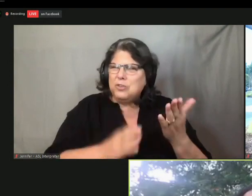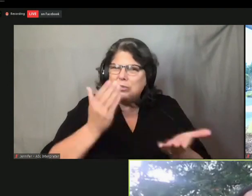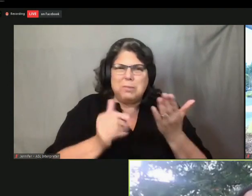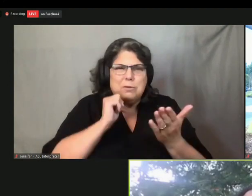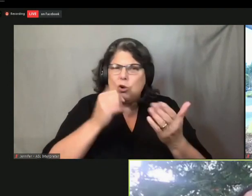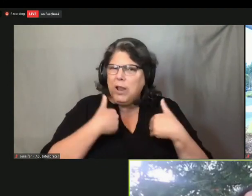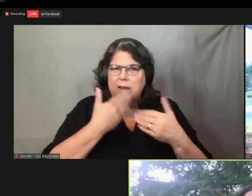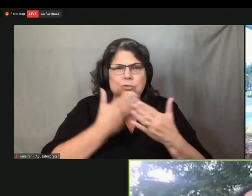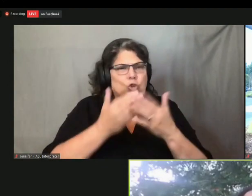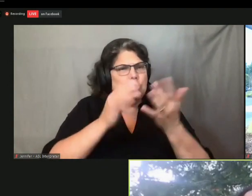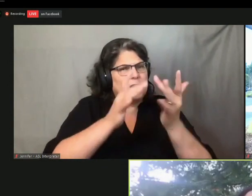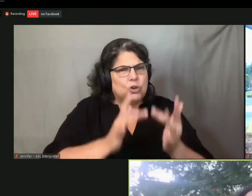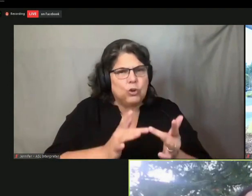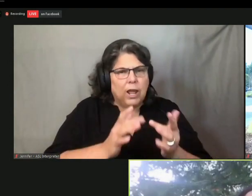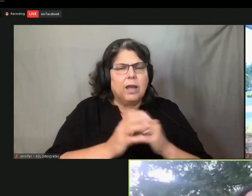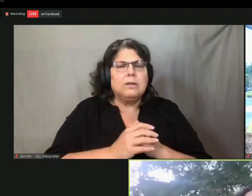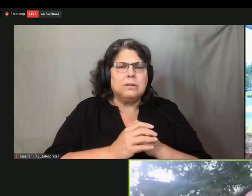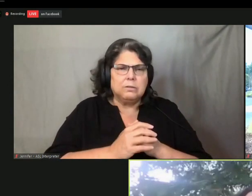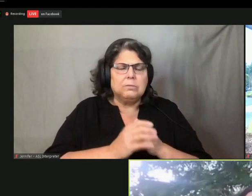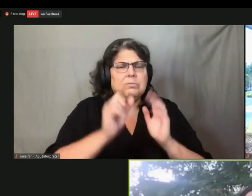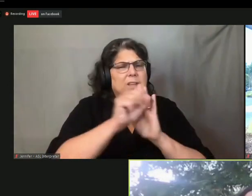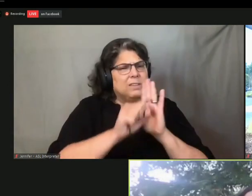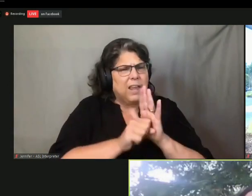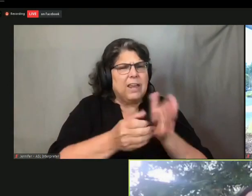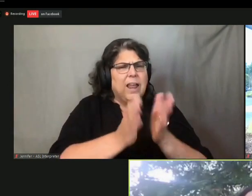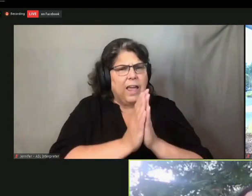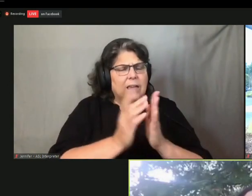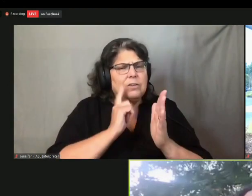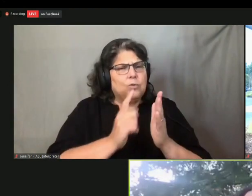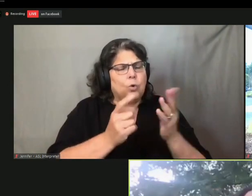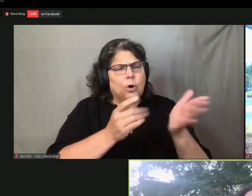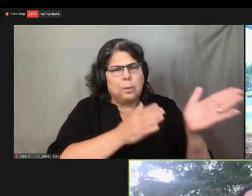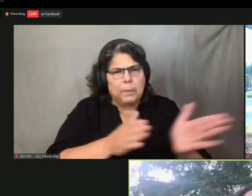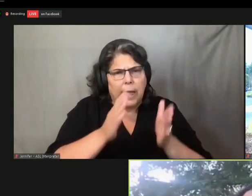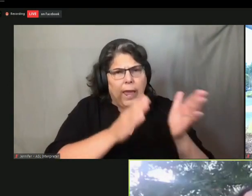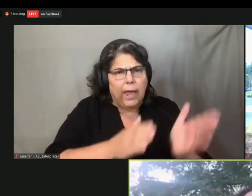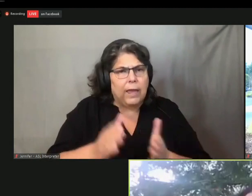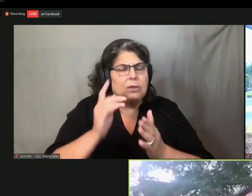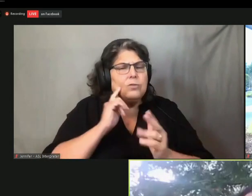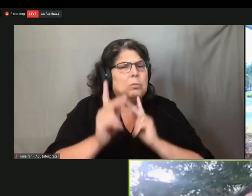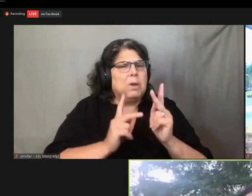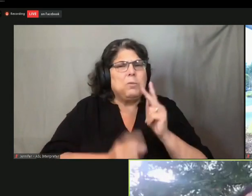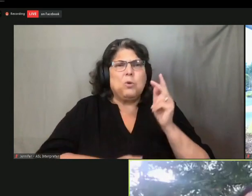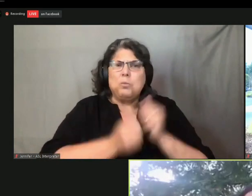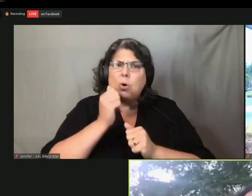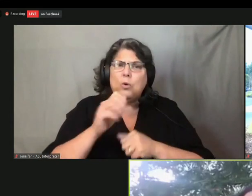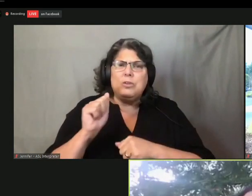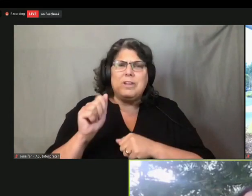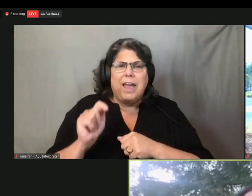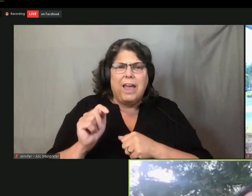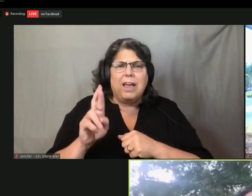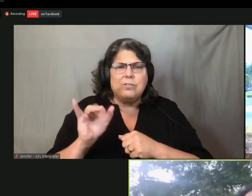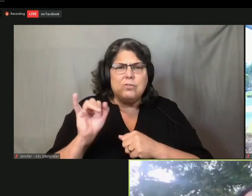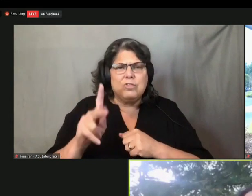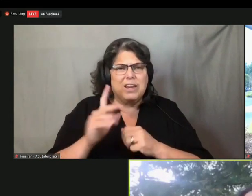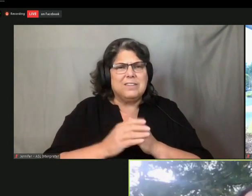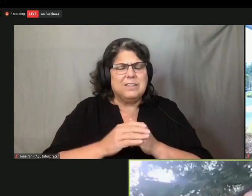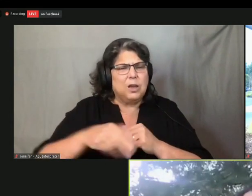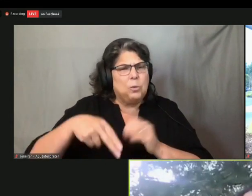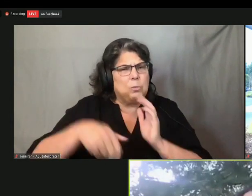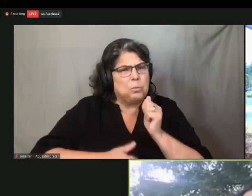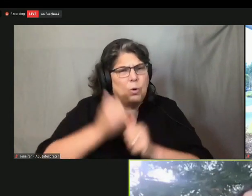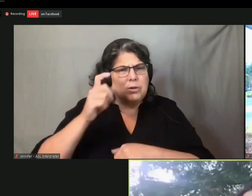online learning. The state is also asking for plans for those who are most at risk and have the highest need, including